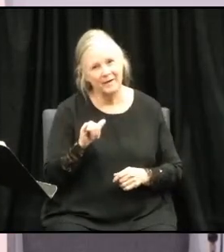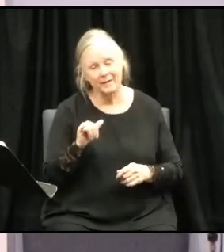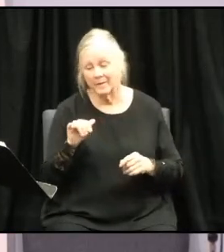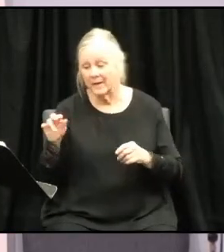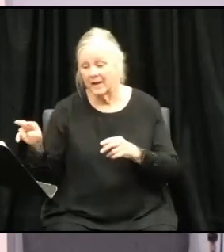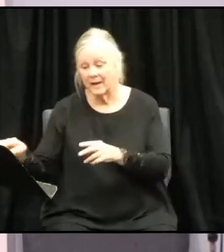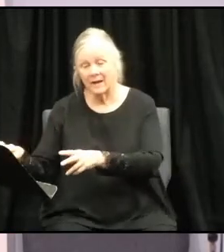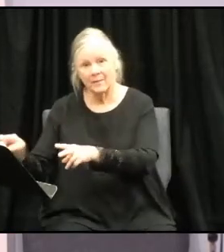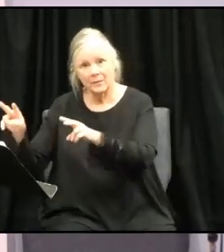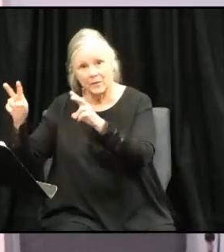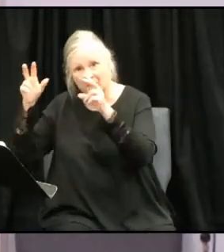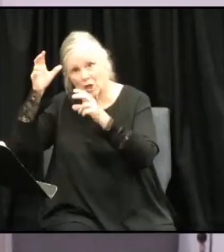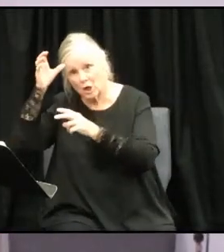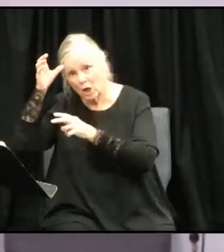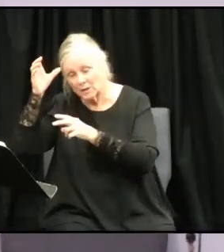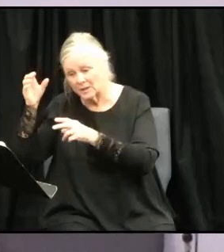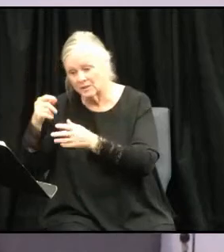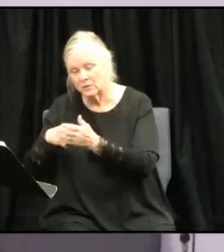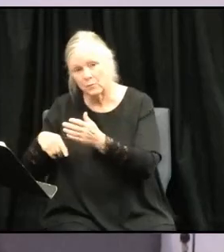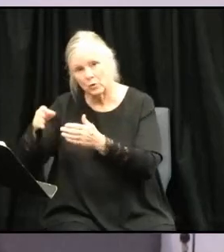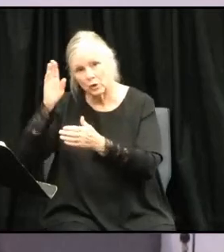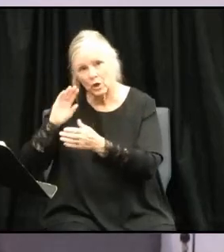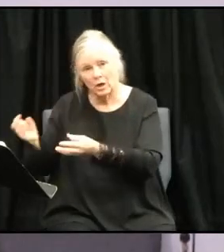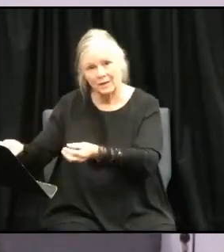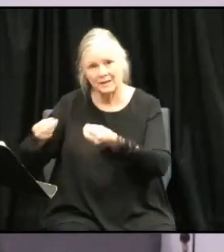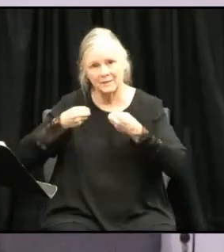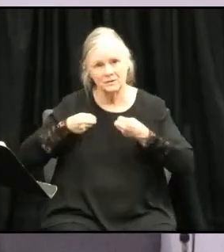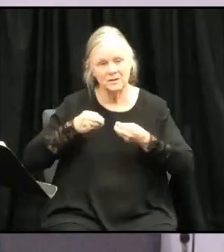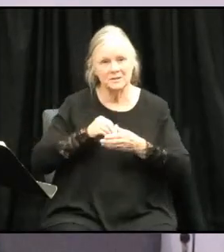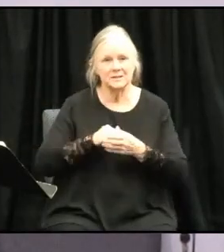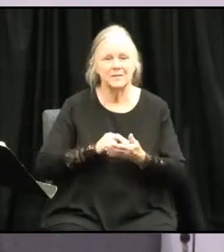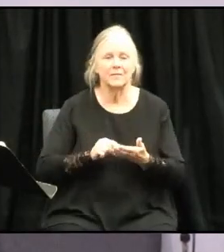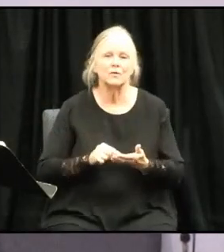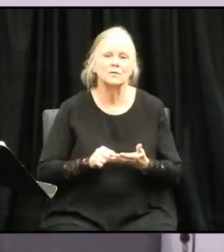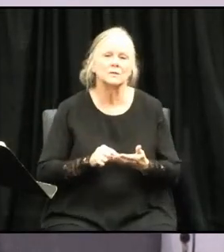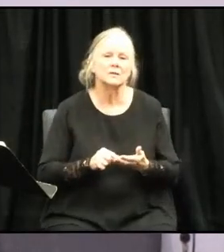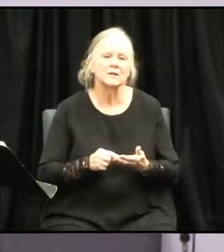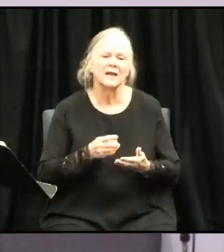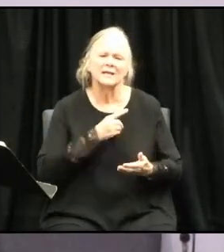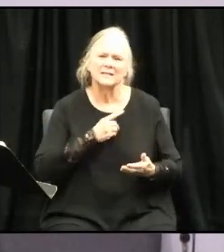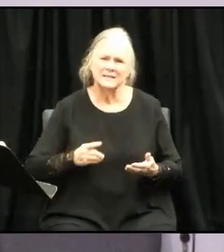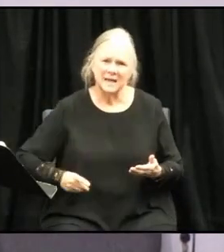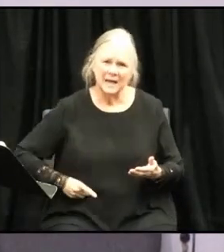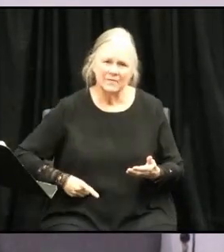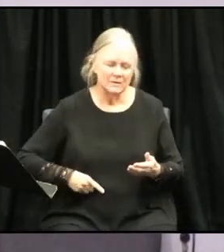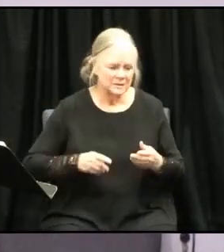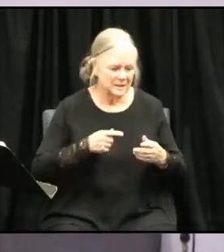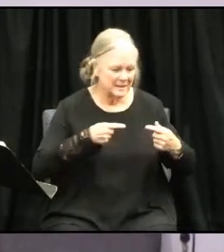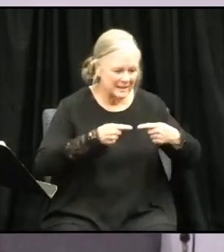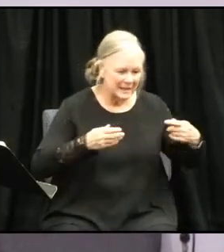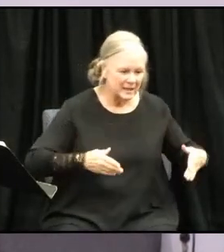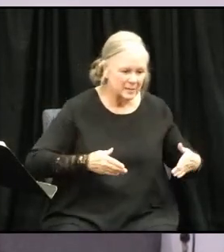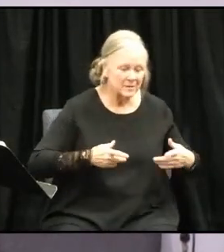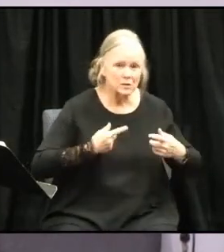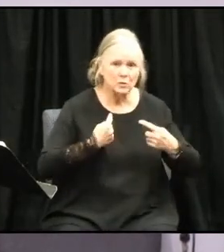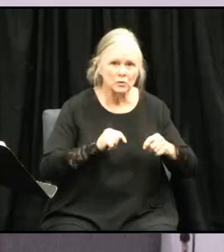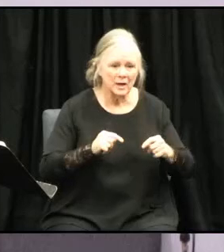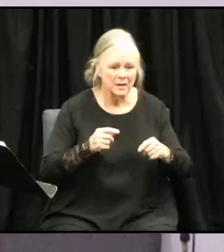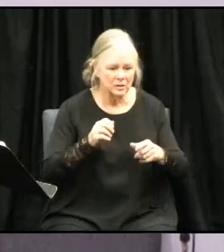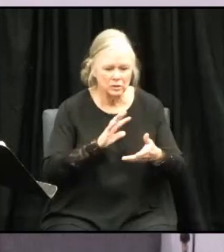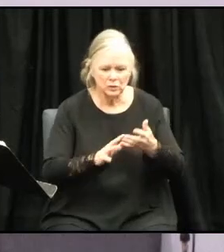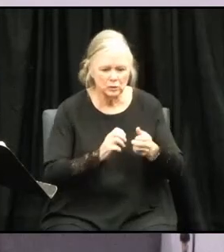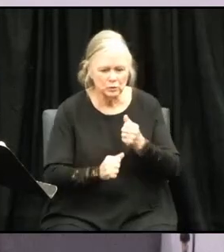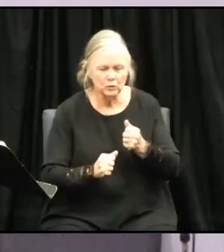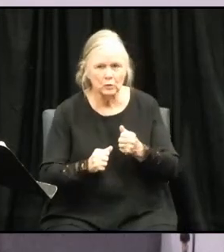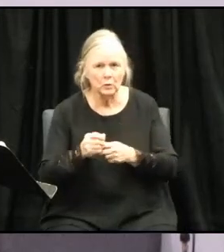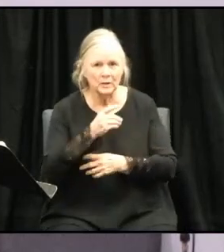gives us these verses. It was a time when David's enemies were circling him to destroy him. Yet David joyfully